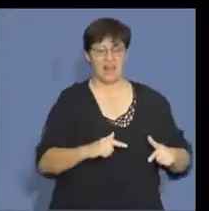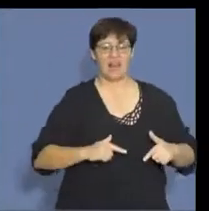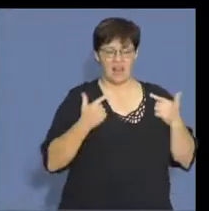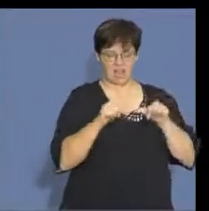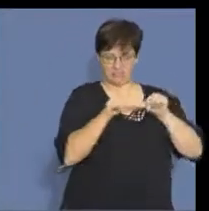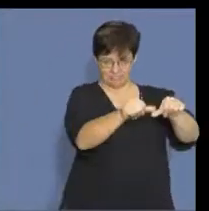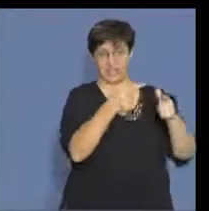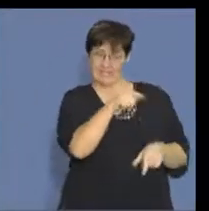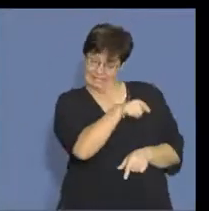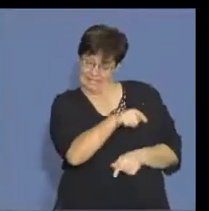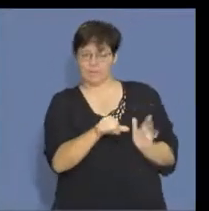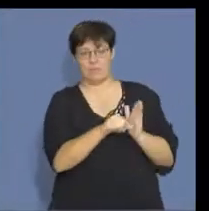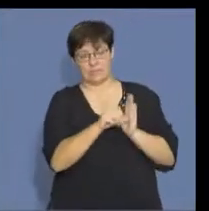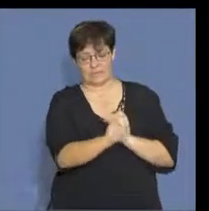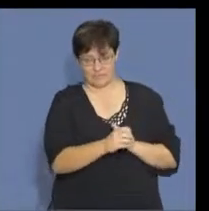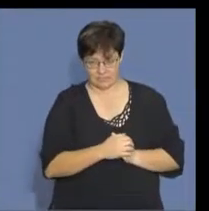Let's look at how this happens.